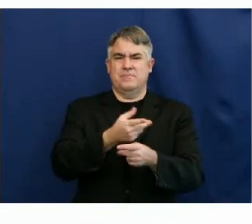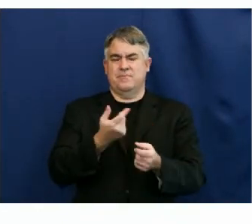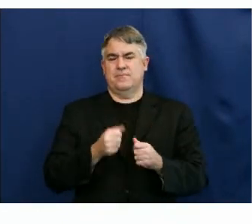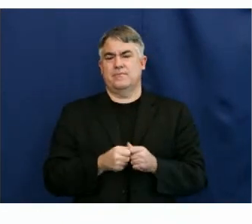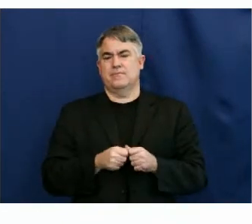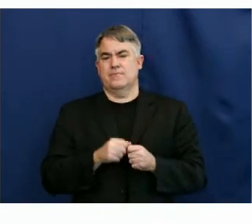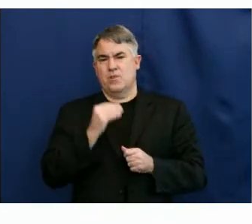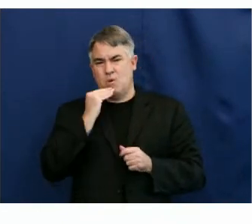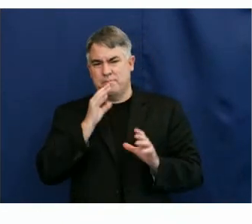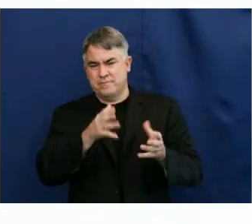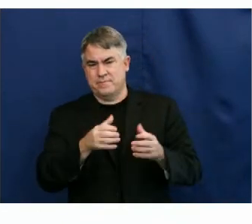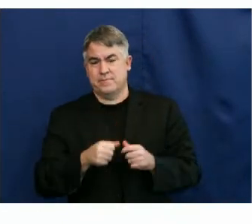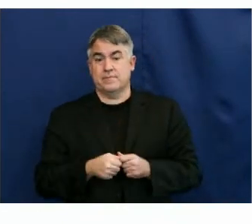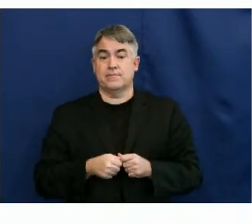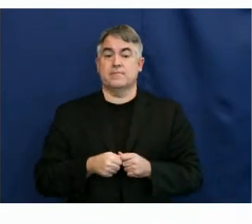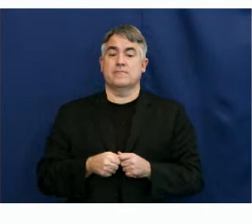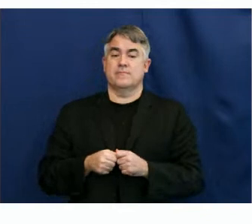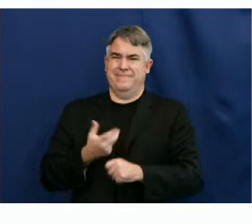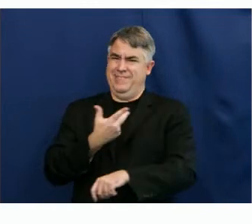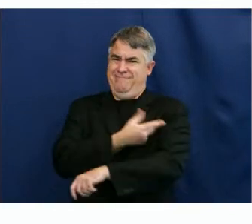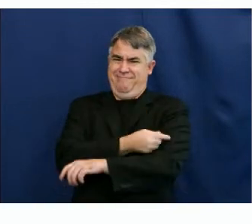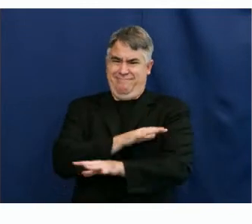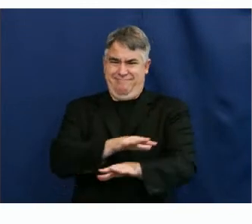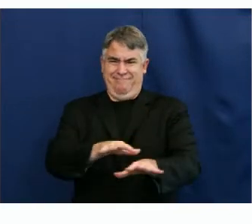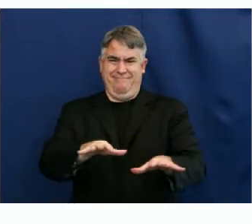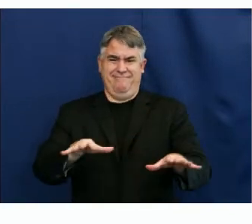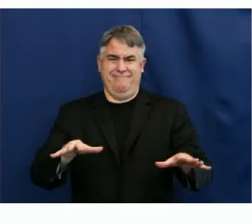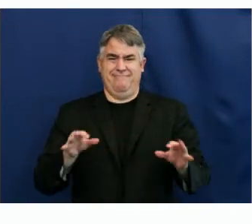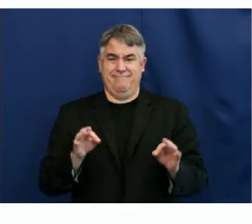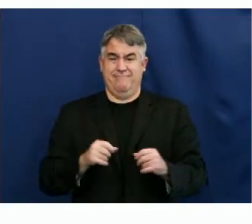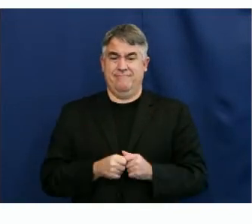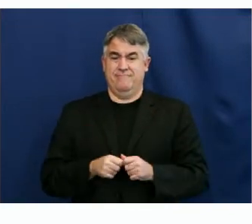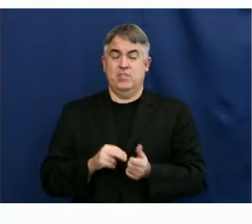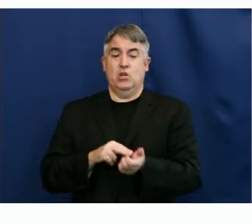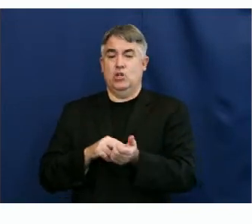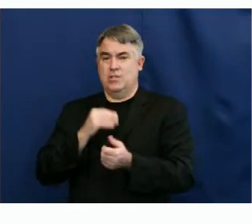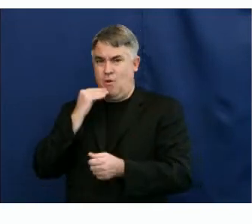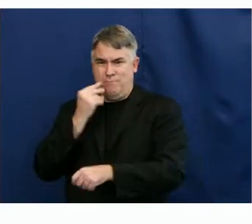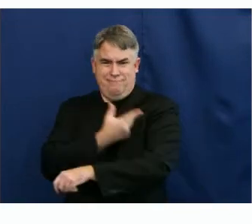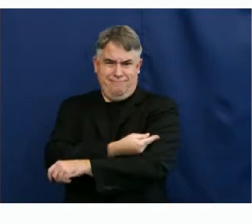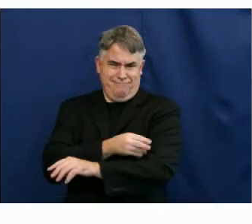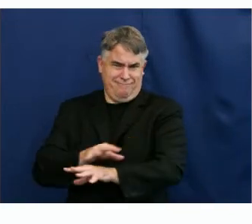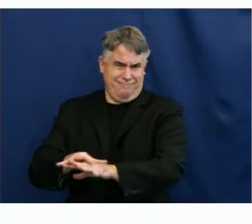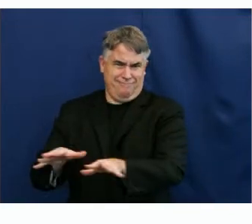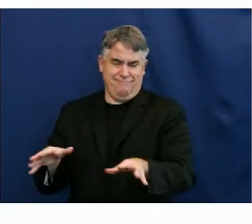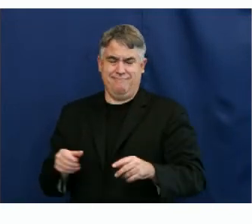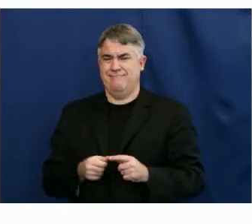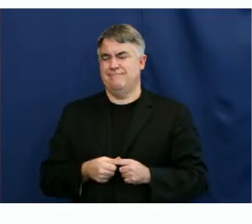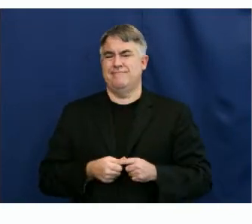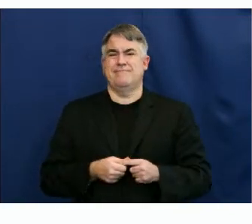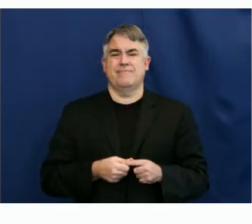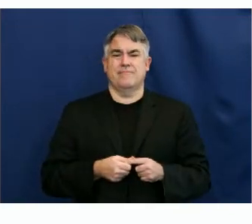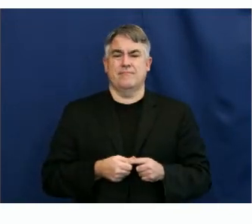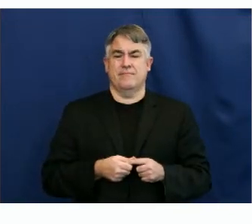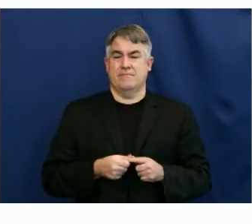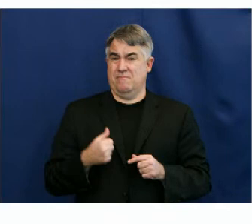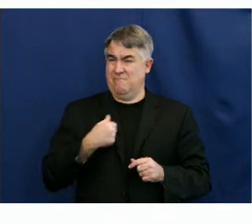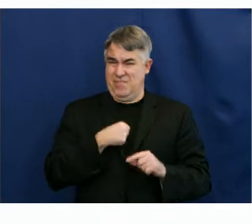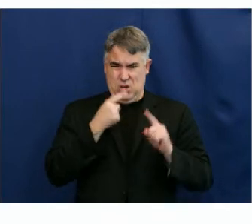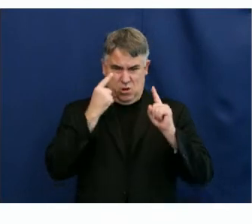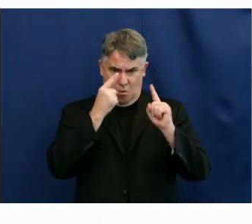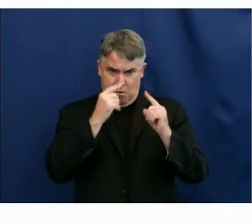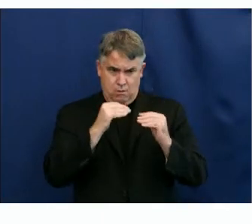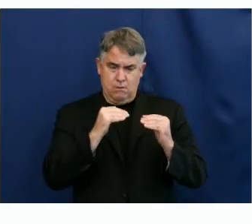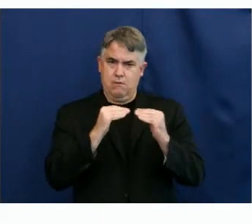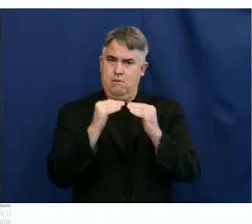have been made available to folks at those sites. And we also continue to work on our equity programs. We know that we have more work